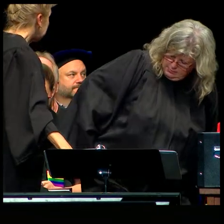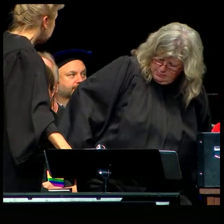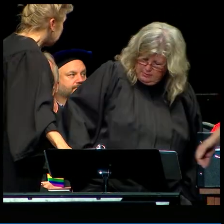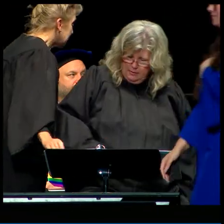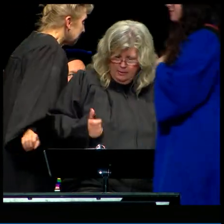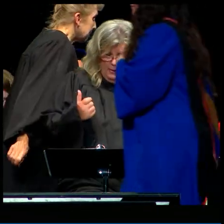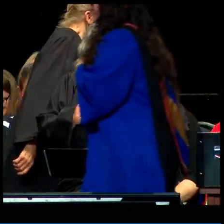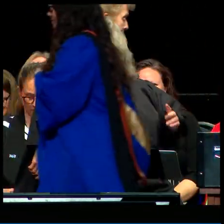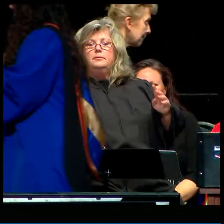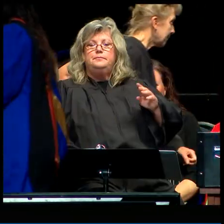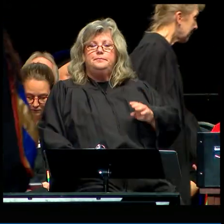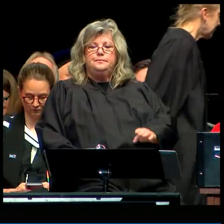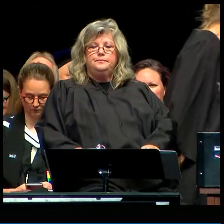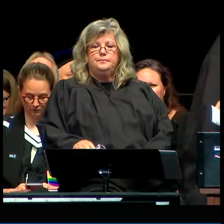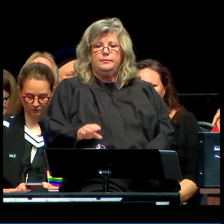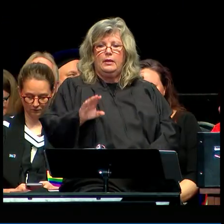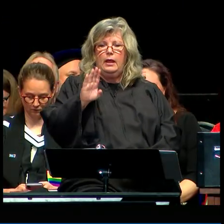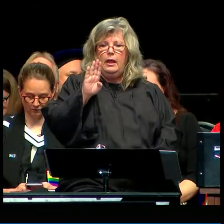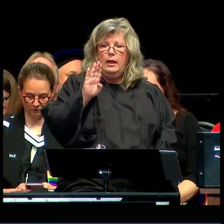Bianca Caleri.